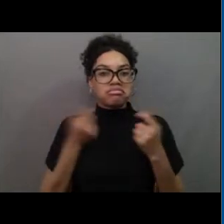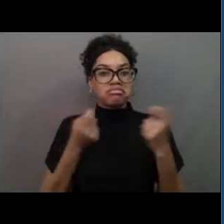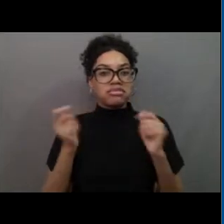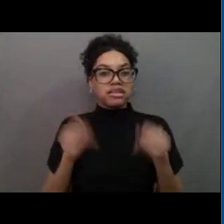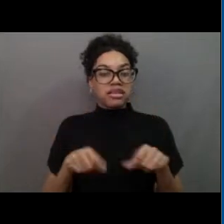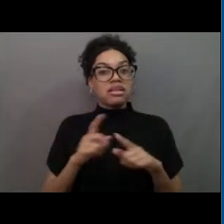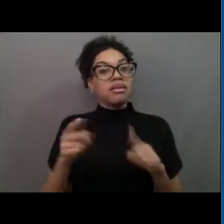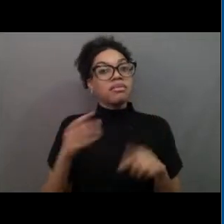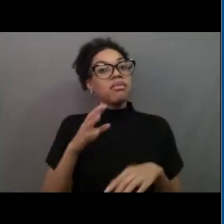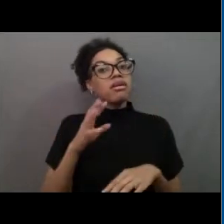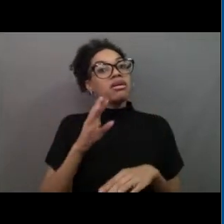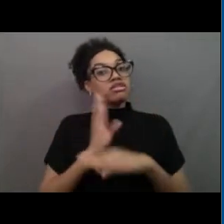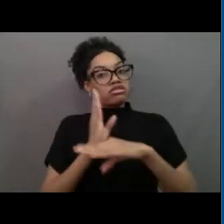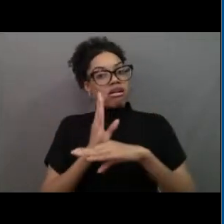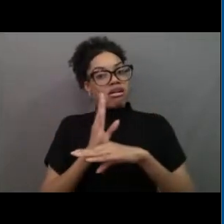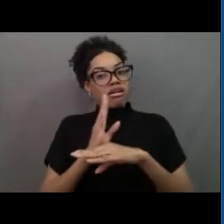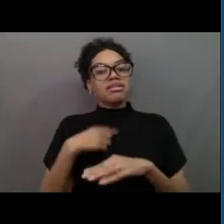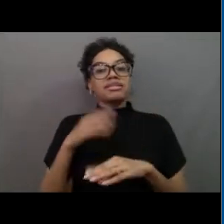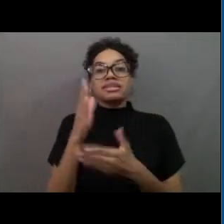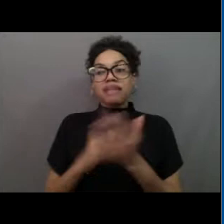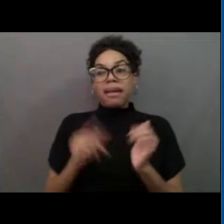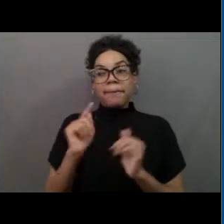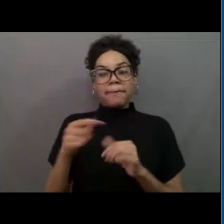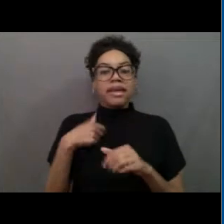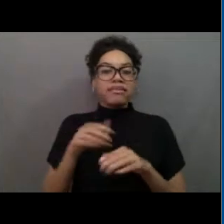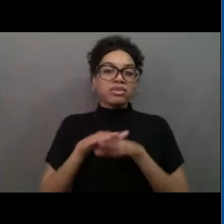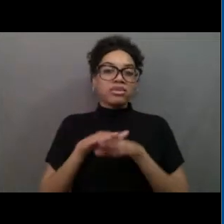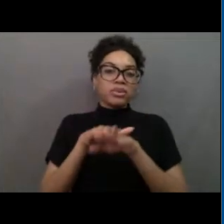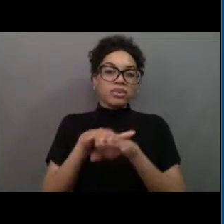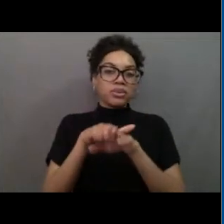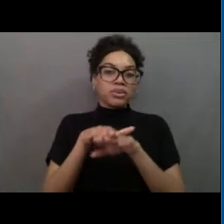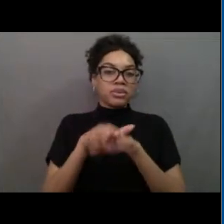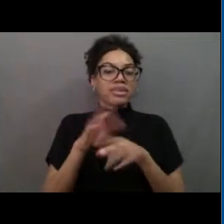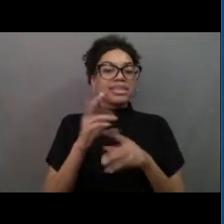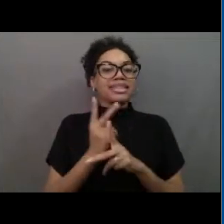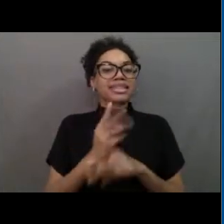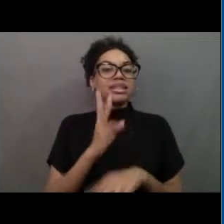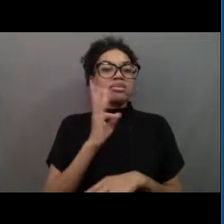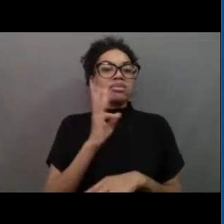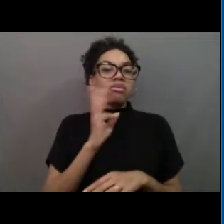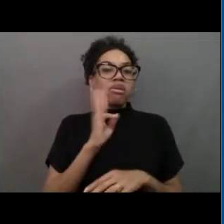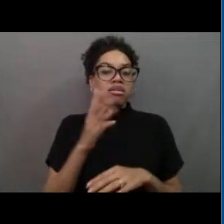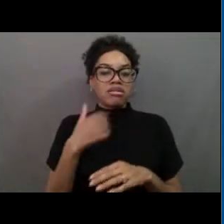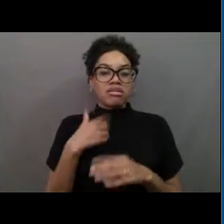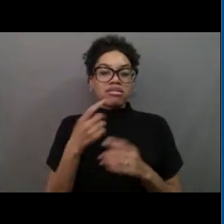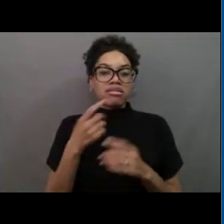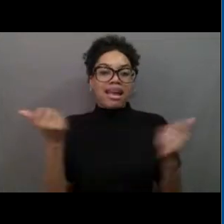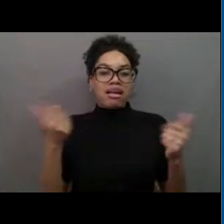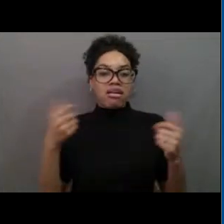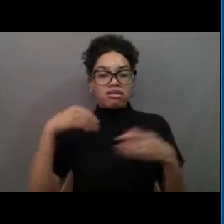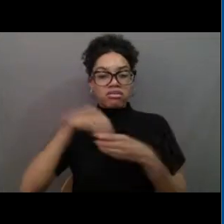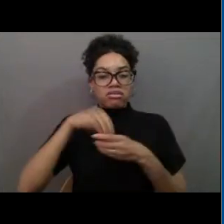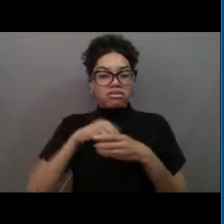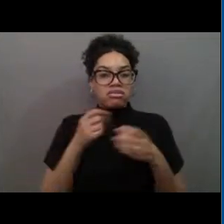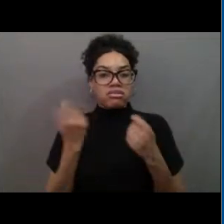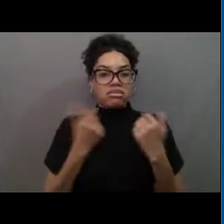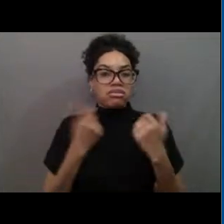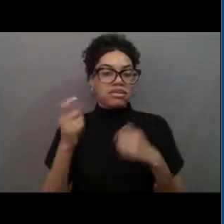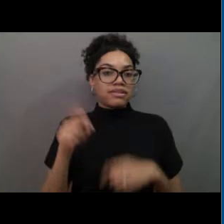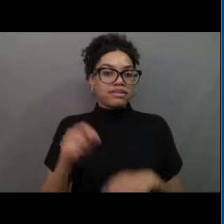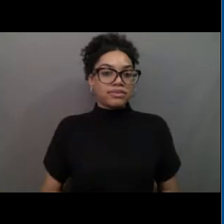their gills. So it depends on what kind of shark they are and whether they have the mechanism to keep the water pumping over their gills. Good question.